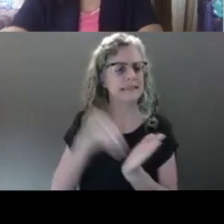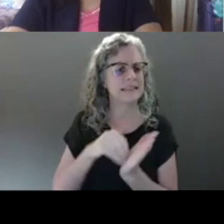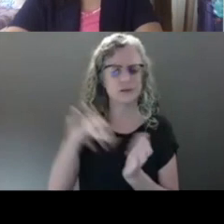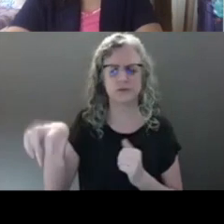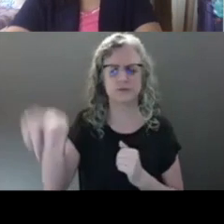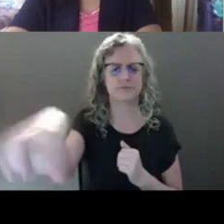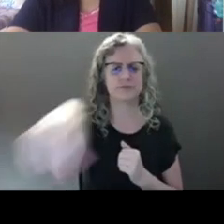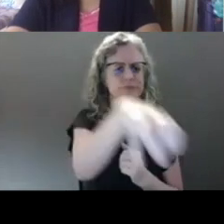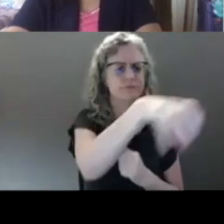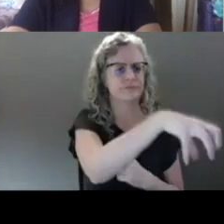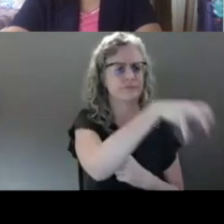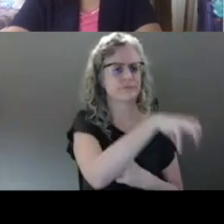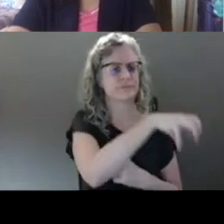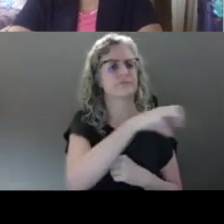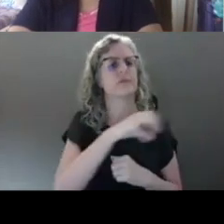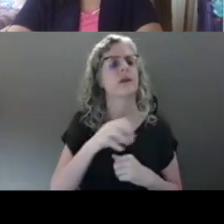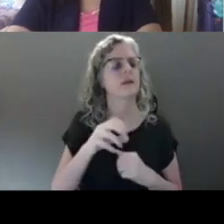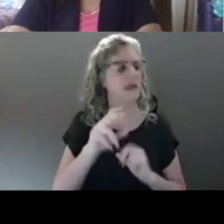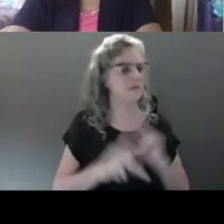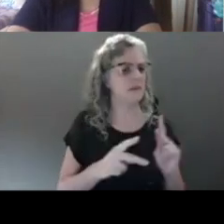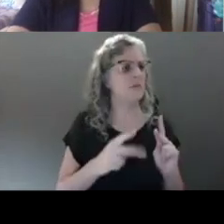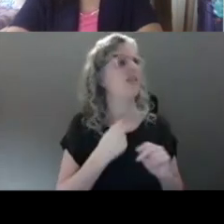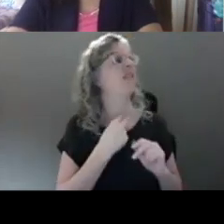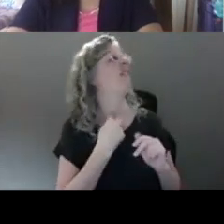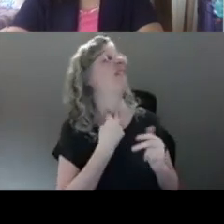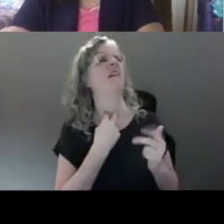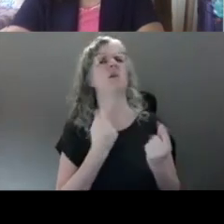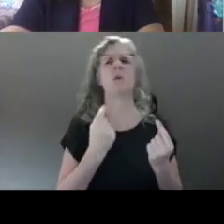on how to implement the Americans with Disabilities Act.